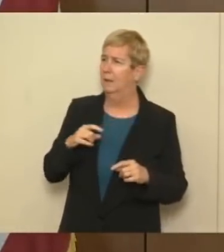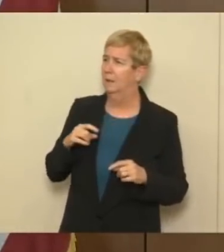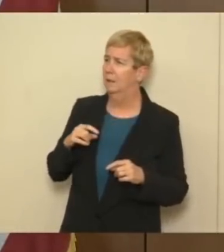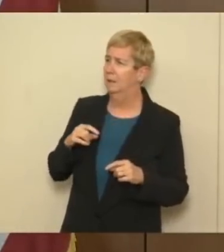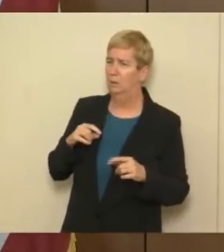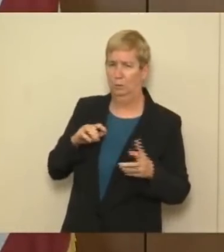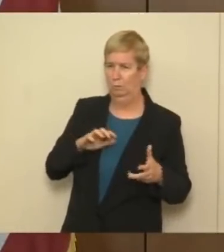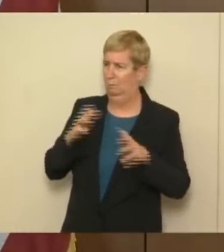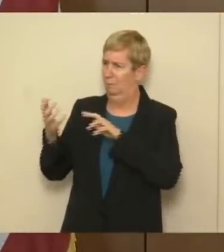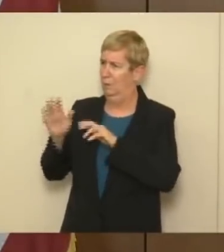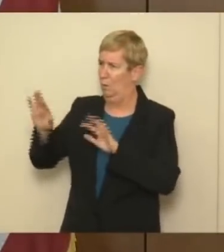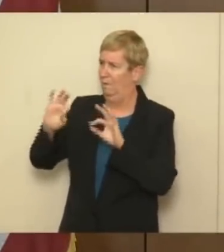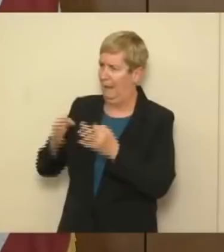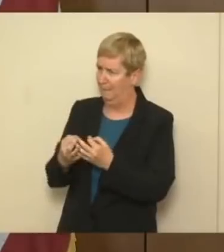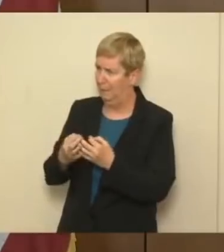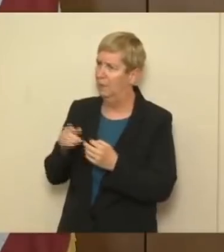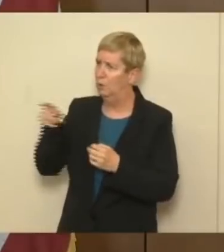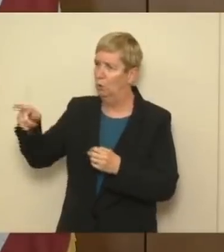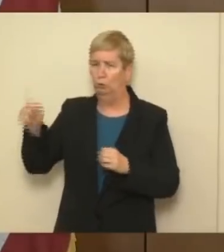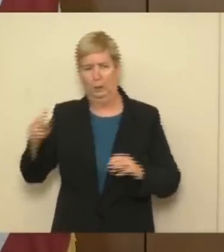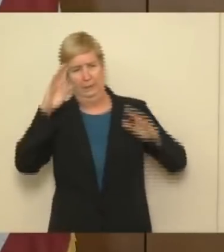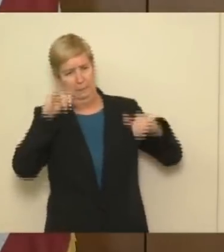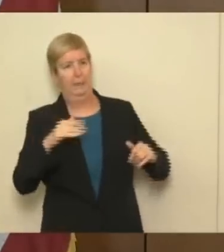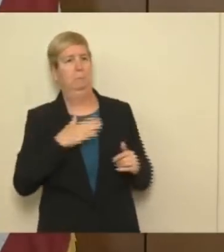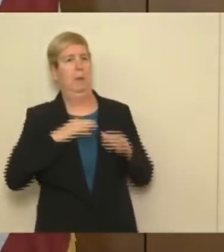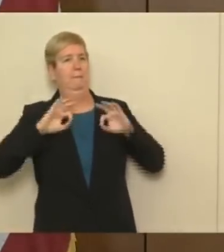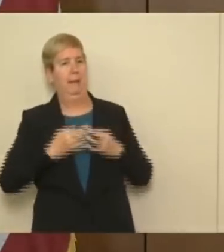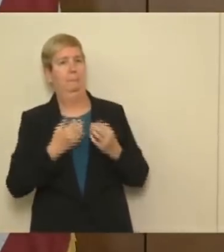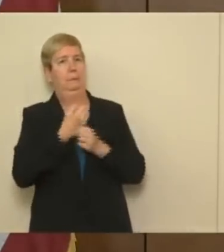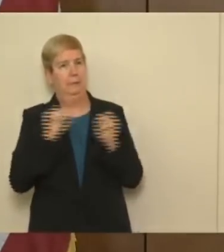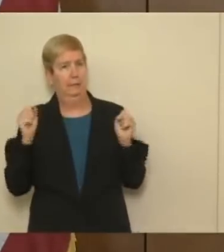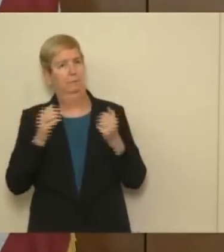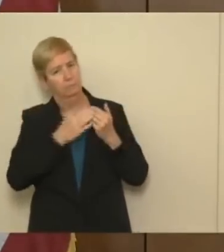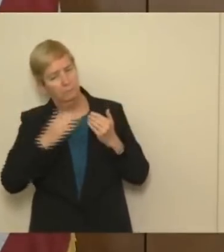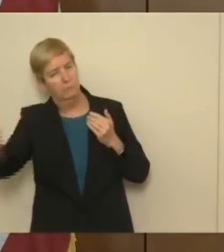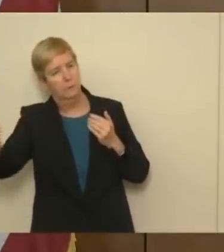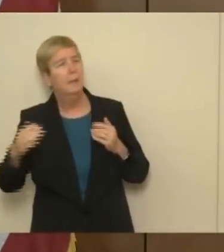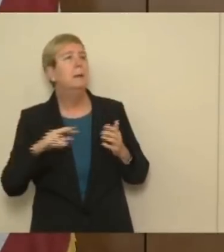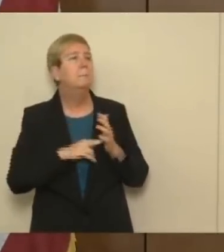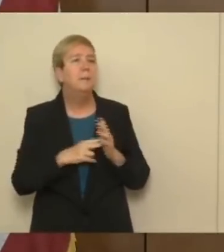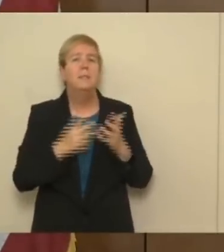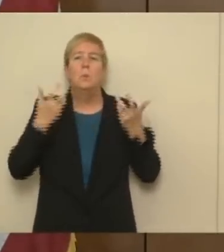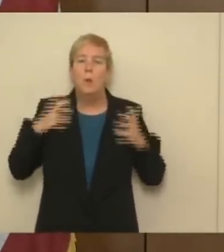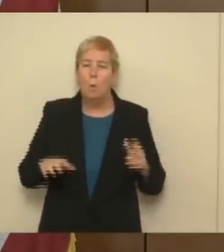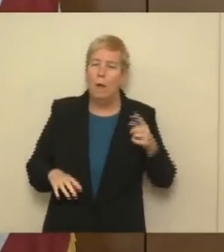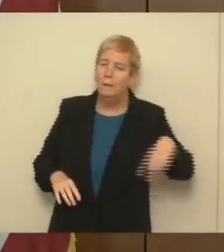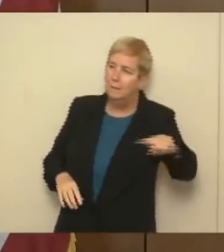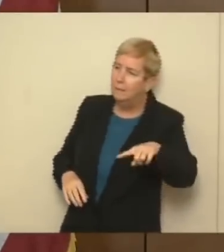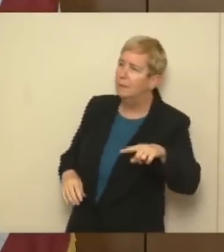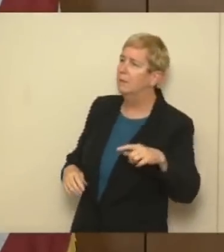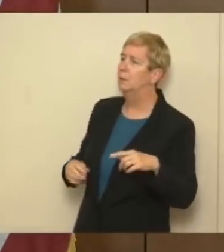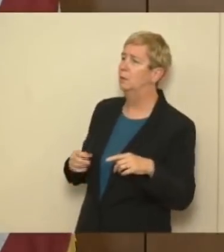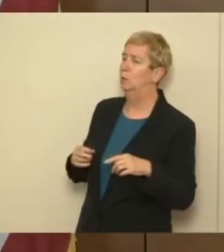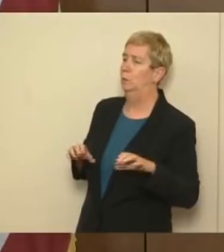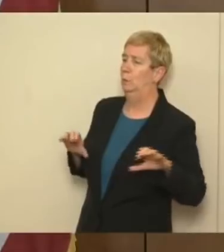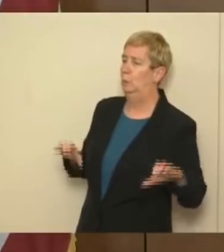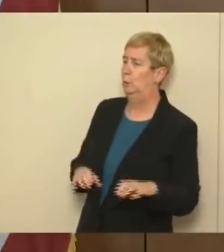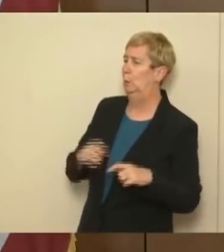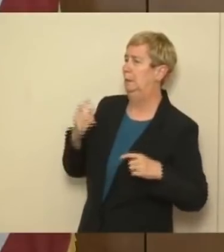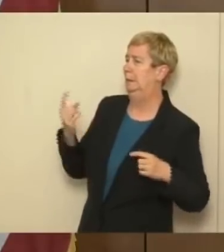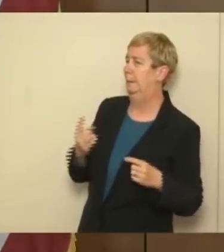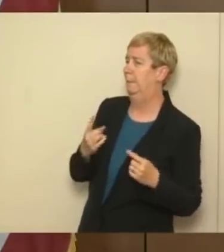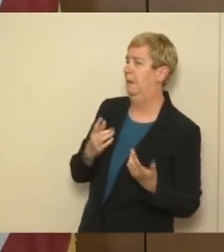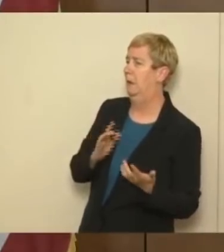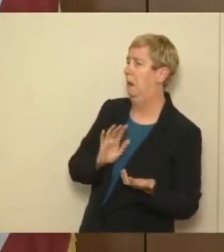safe in every context. So we don't want folks to be able to utilize a legal mechanism not to